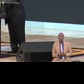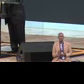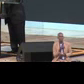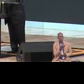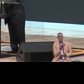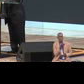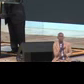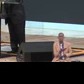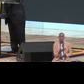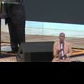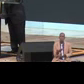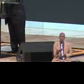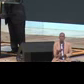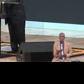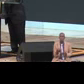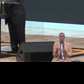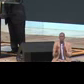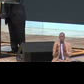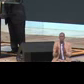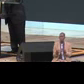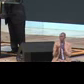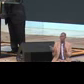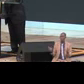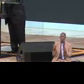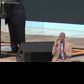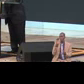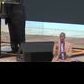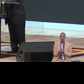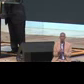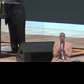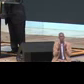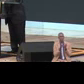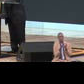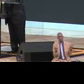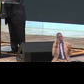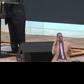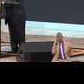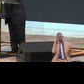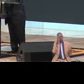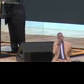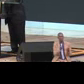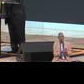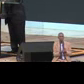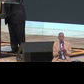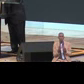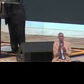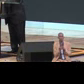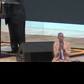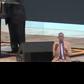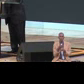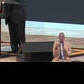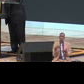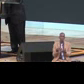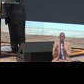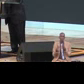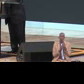A little sin, they divorce their wives, divorce their husbands. Free